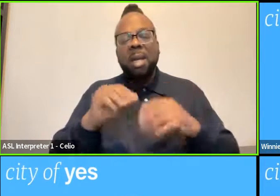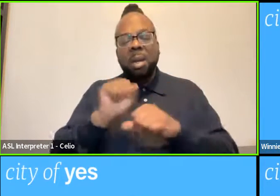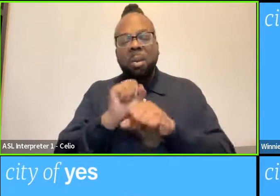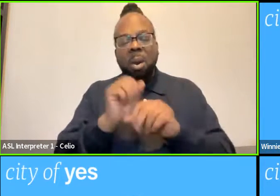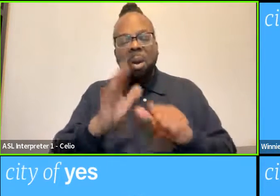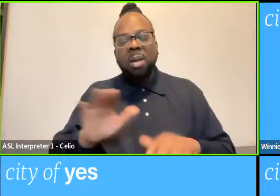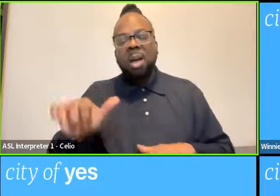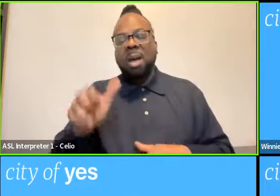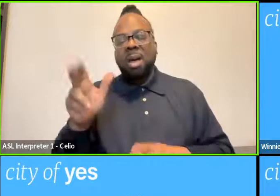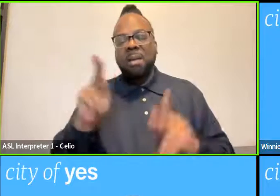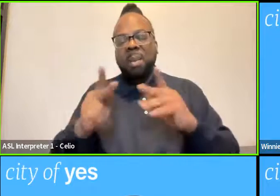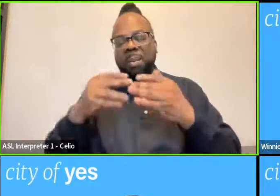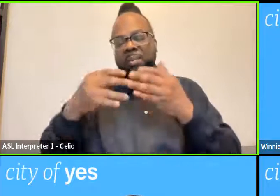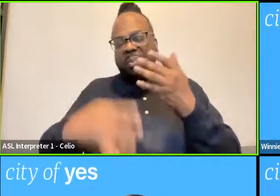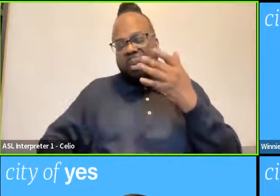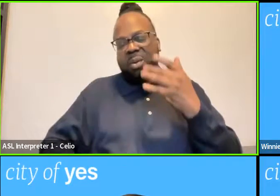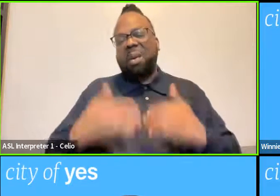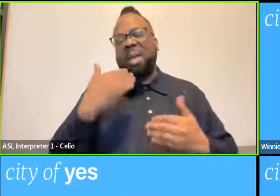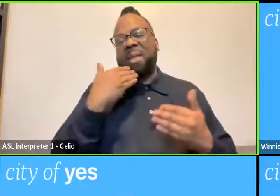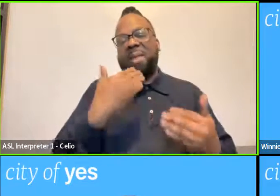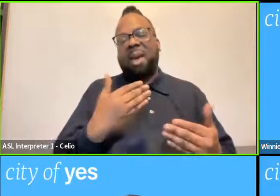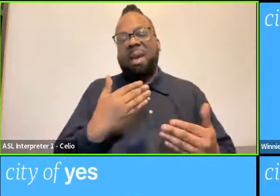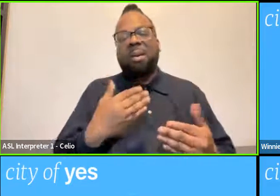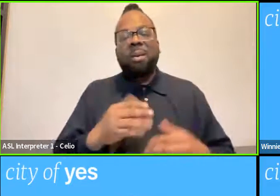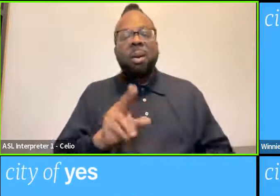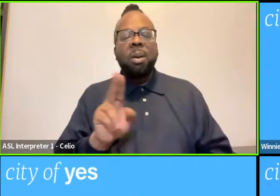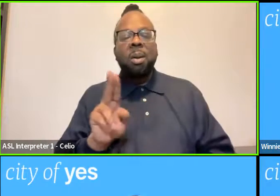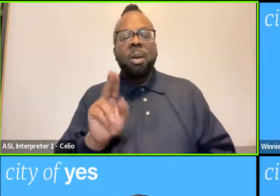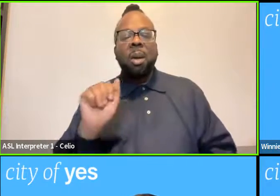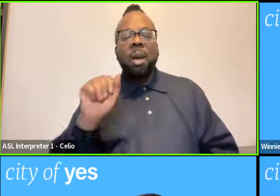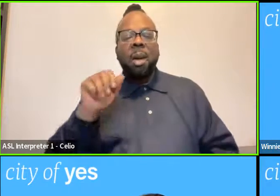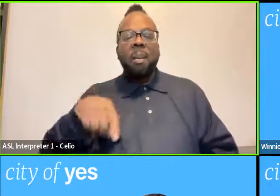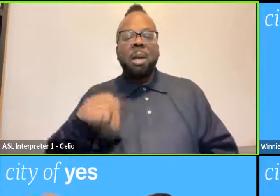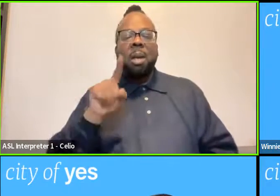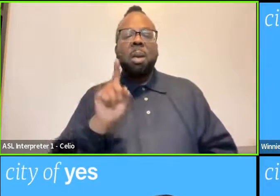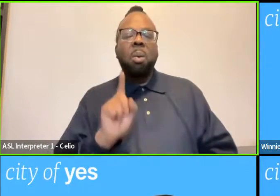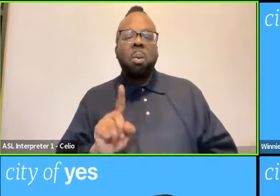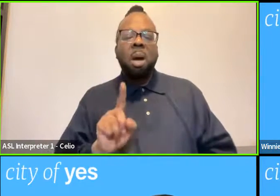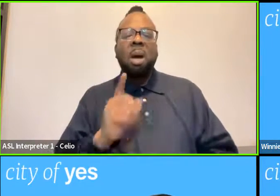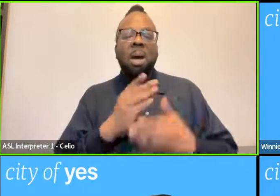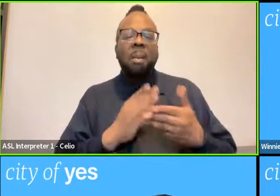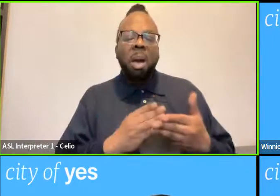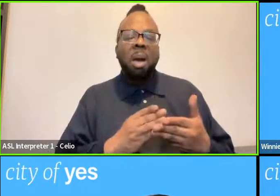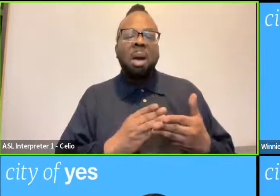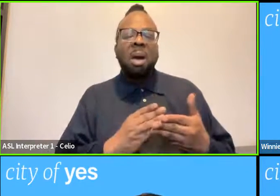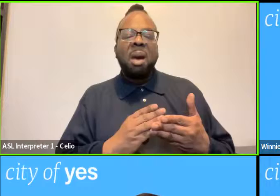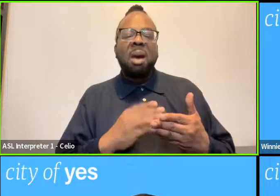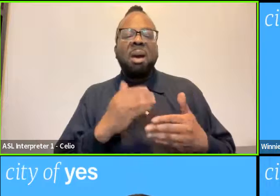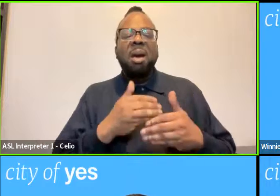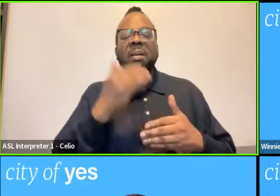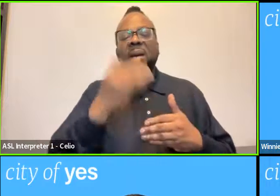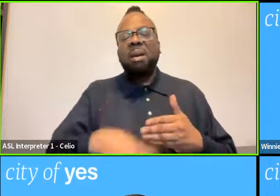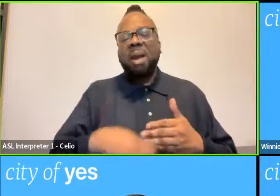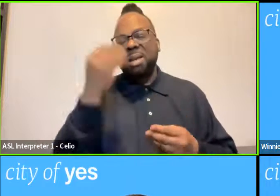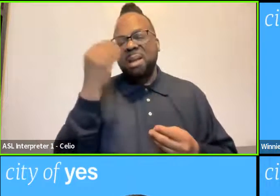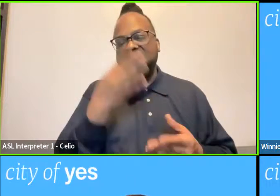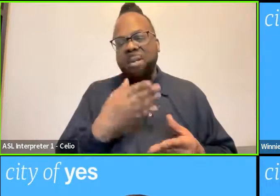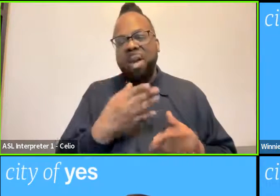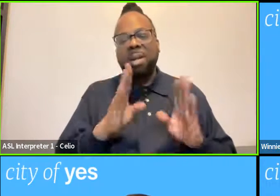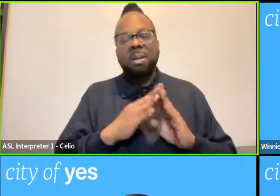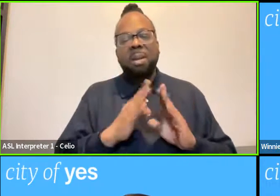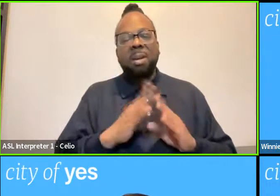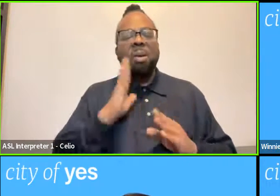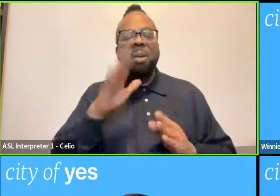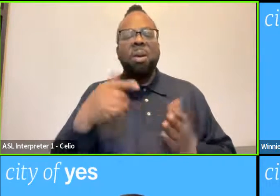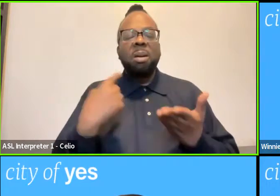that. So thanks for that point. UAP is just one component. We'll talk at next info session about what